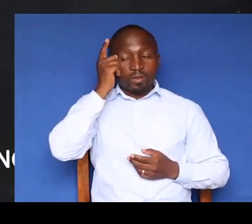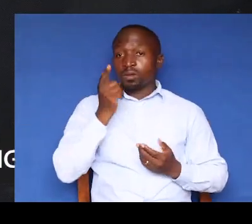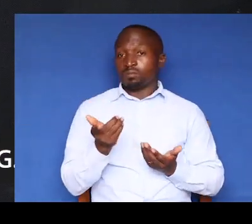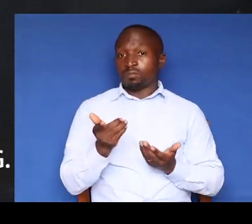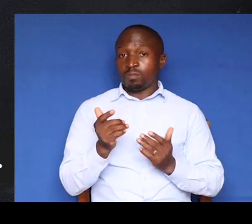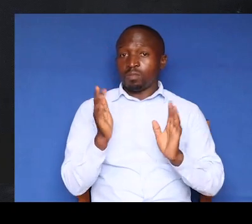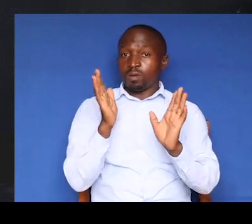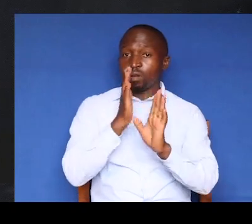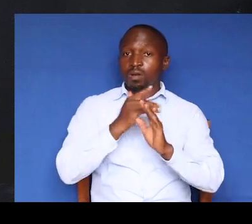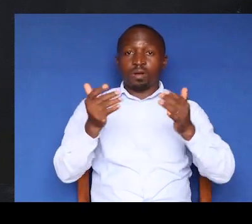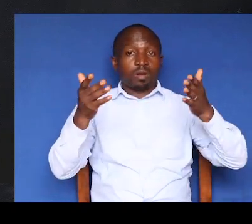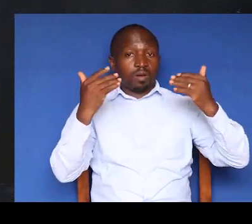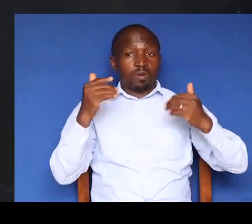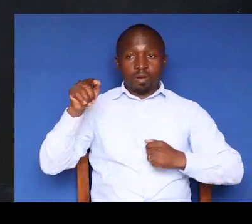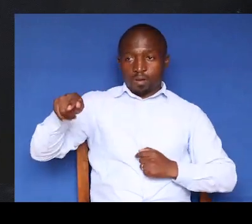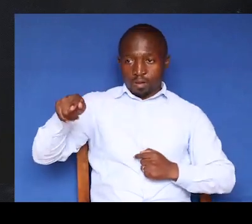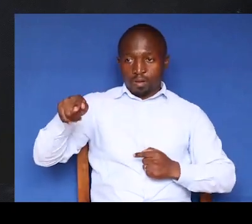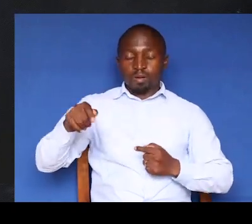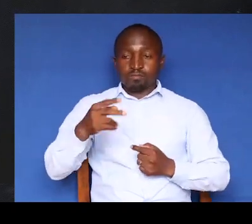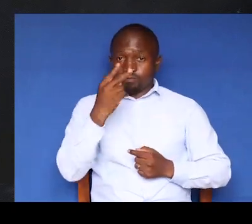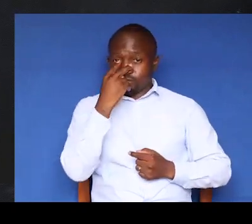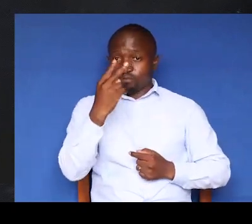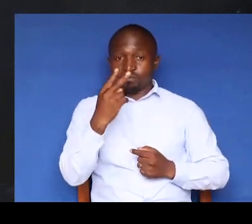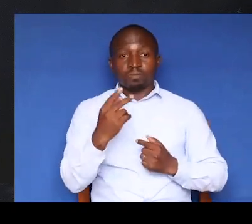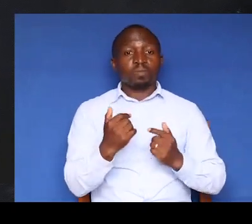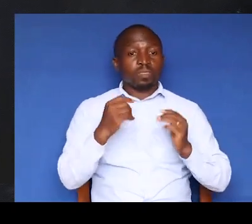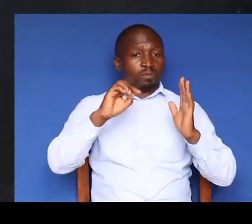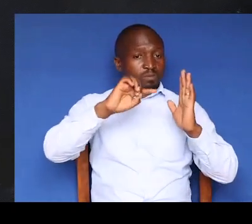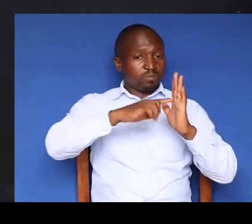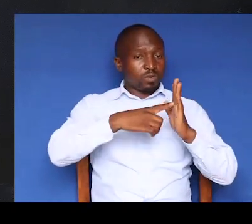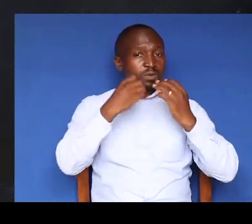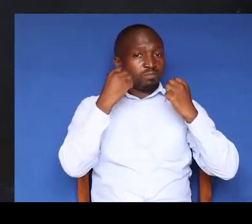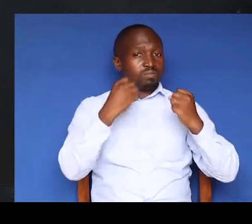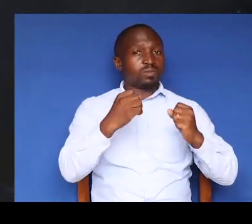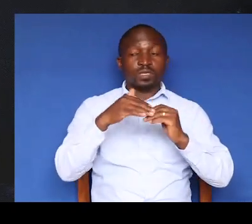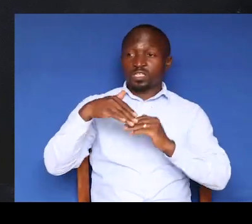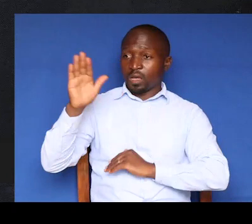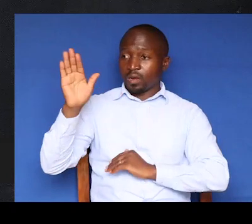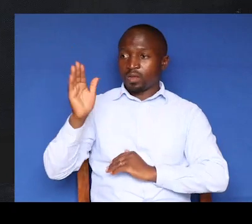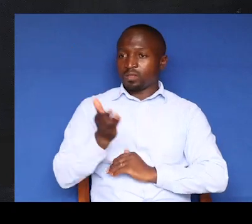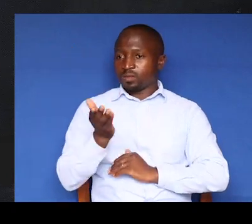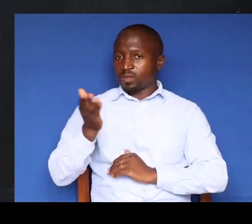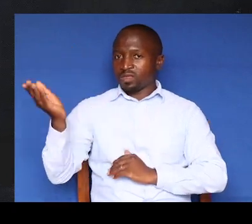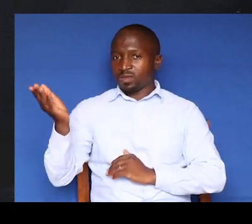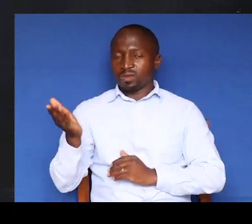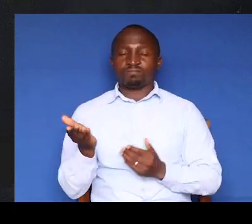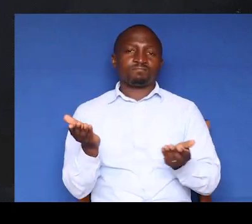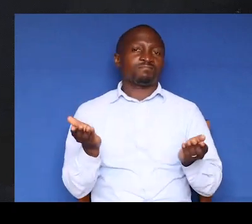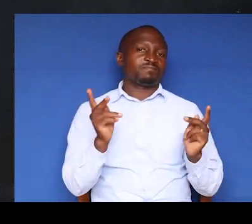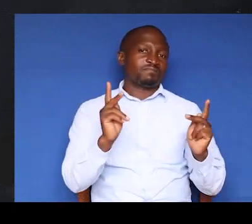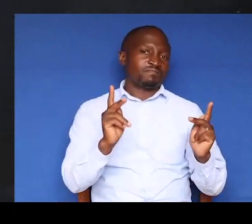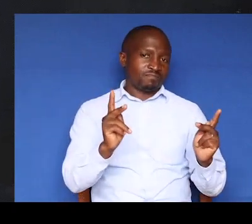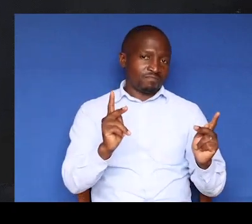climate appears the most active, while the rest are